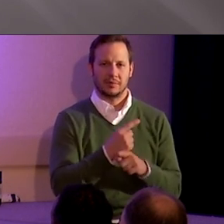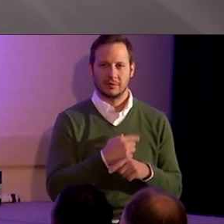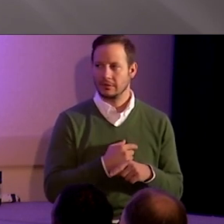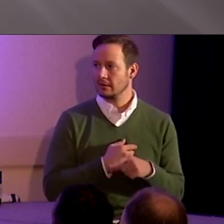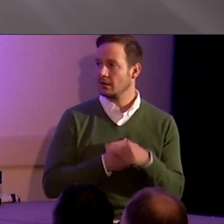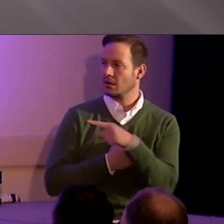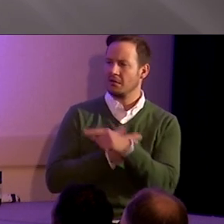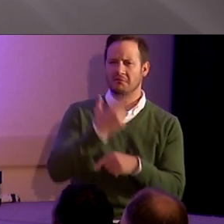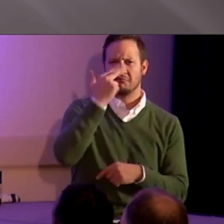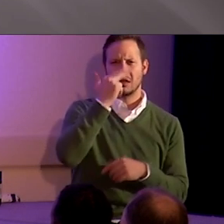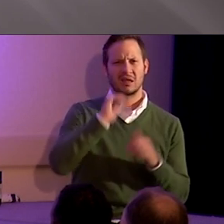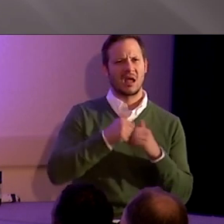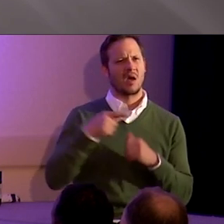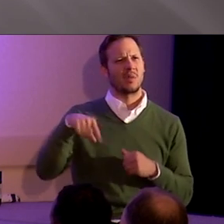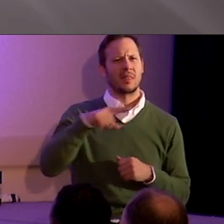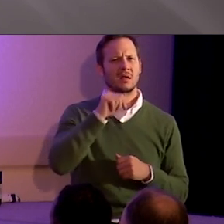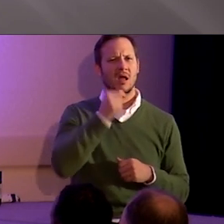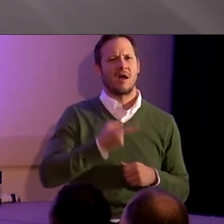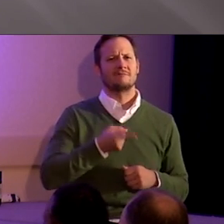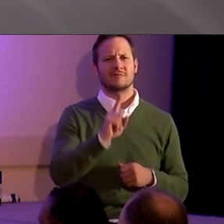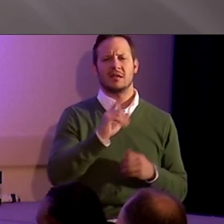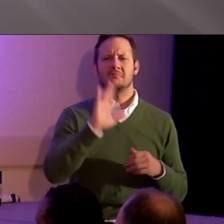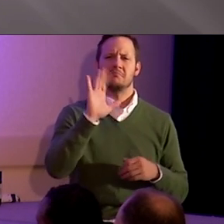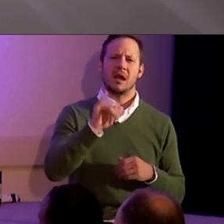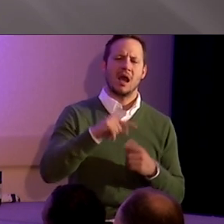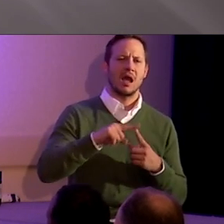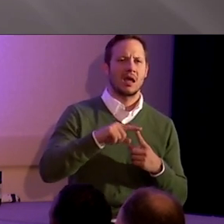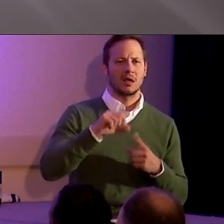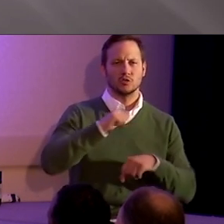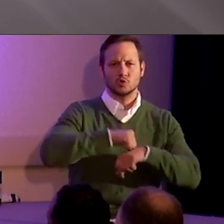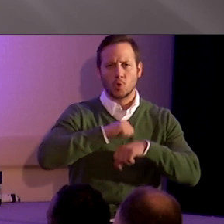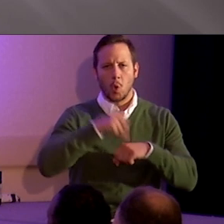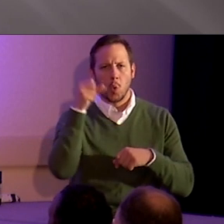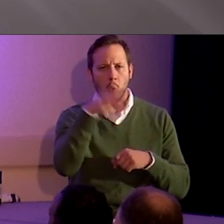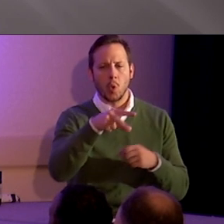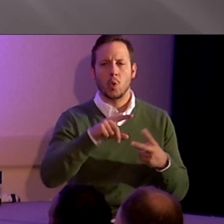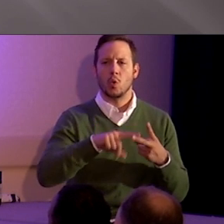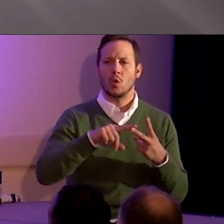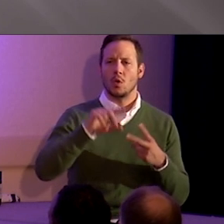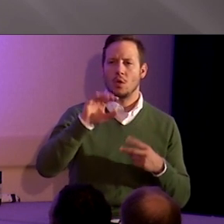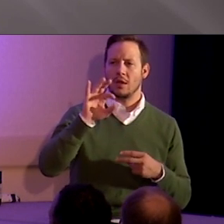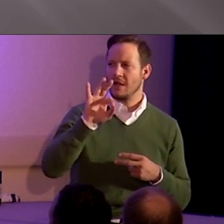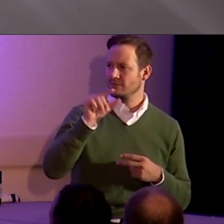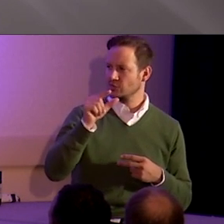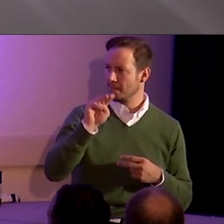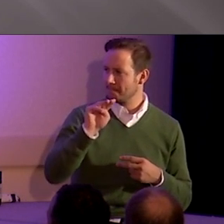stoning and FGM and all the other violence that takes place against women?